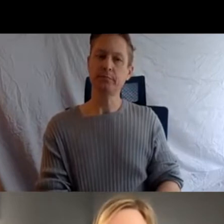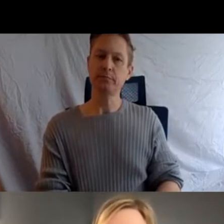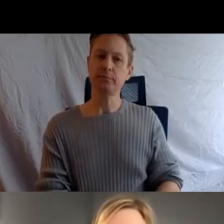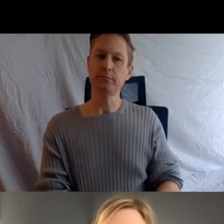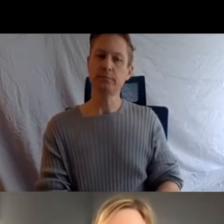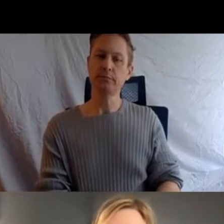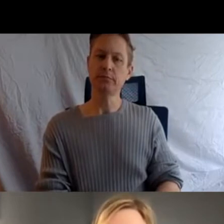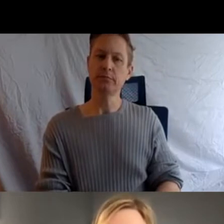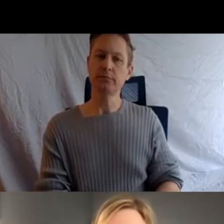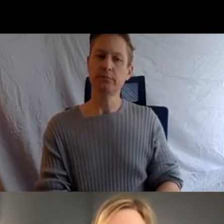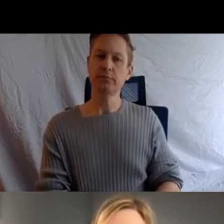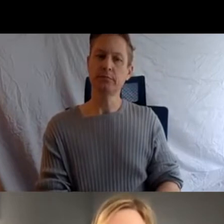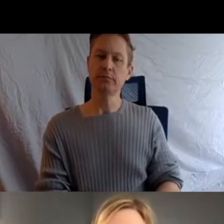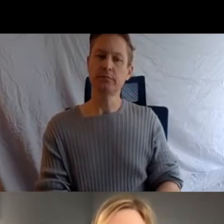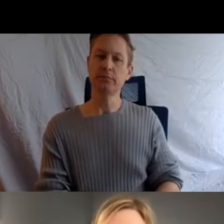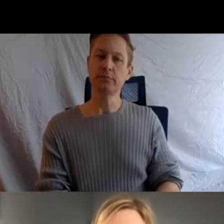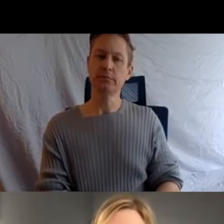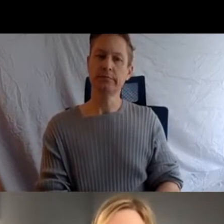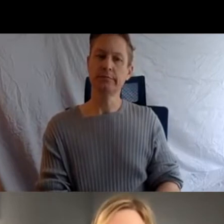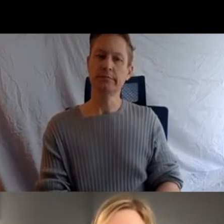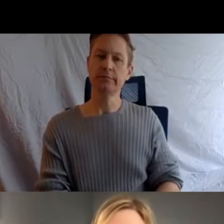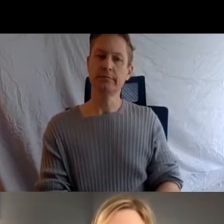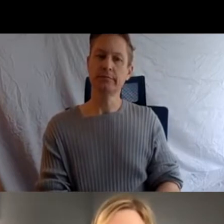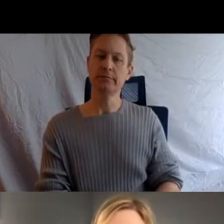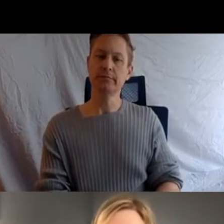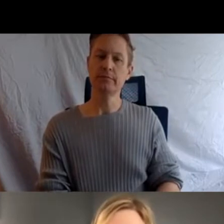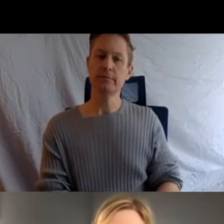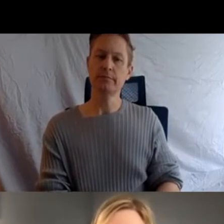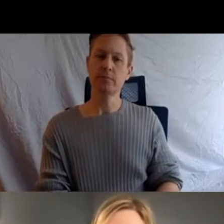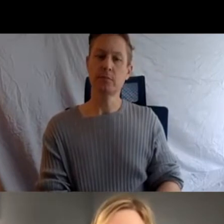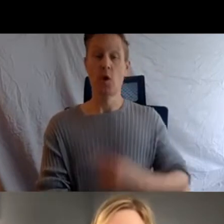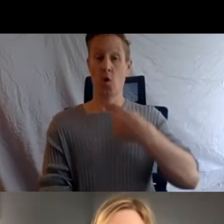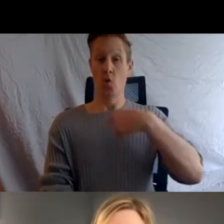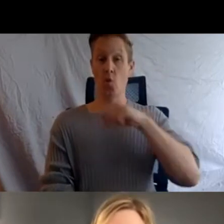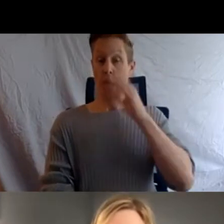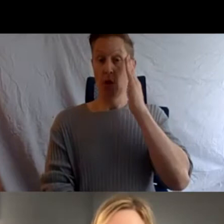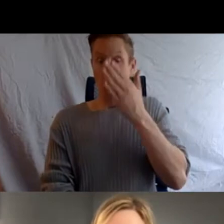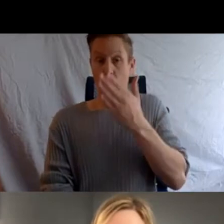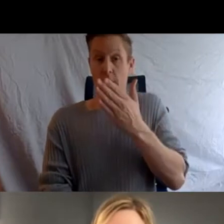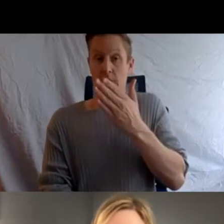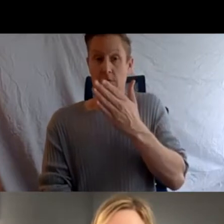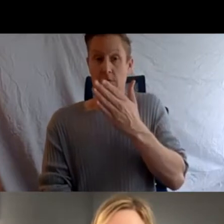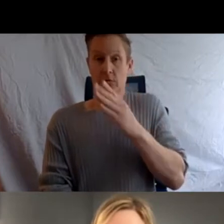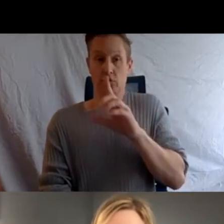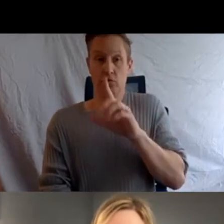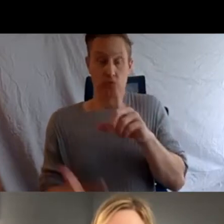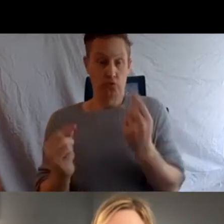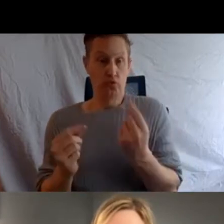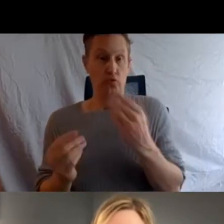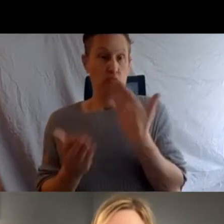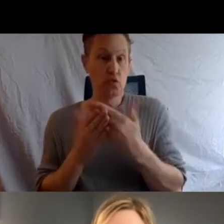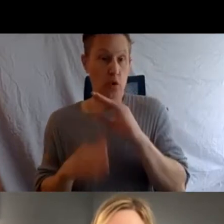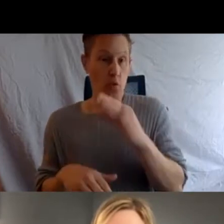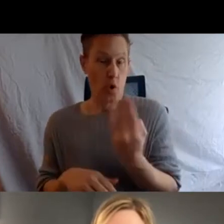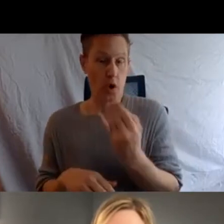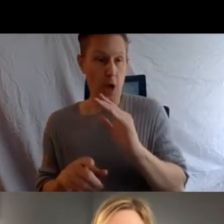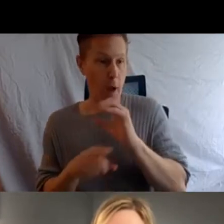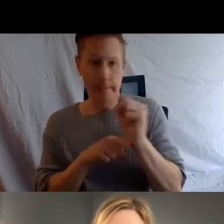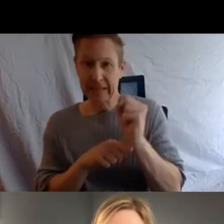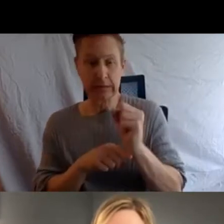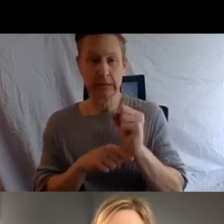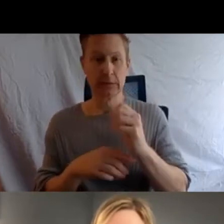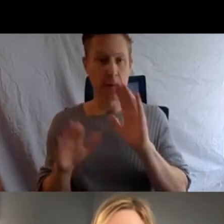it's not necessarily, we're going to do an amazing job, and I think that there might be